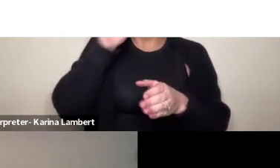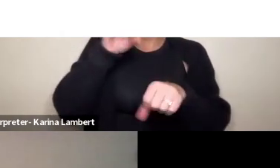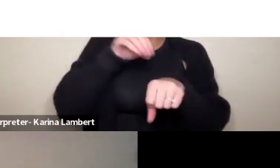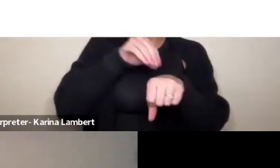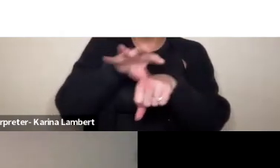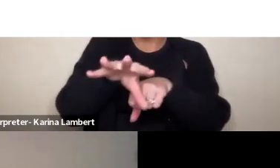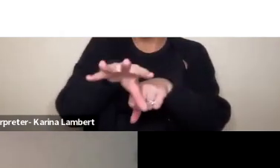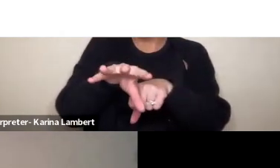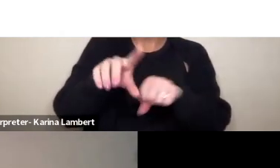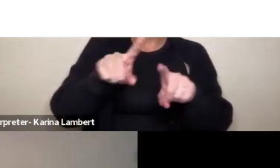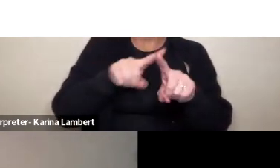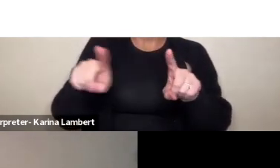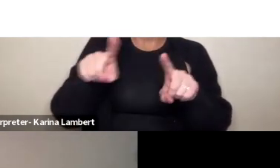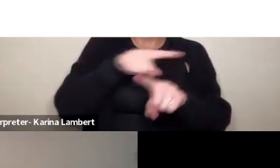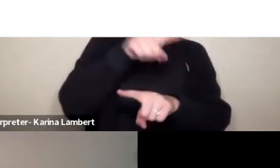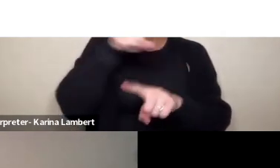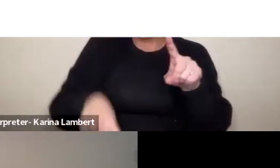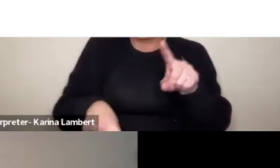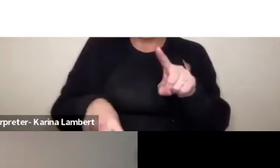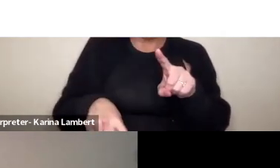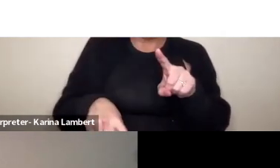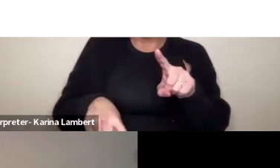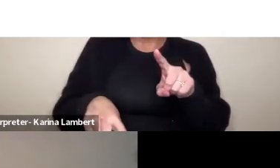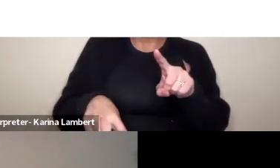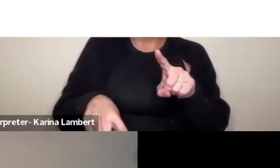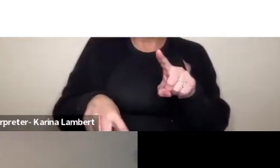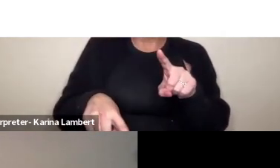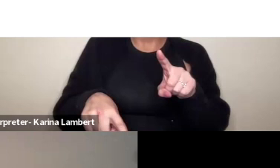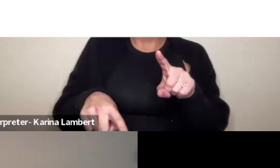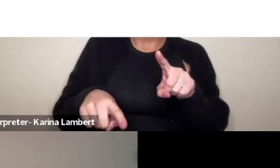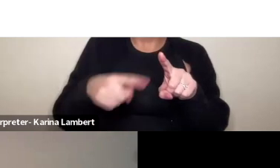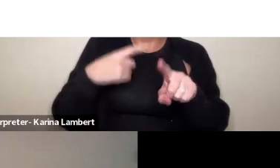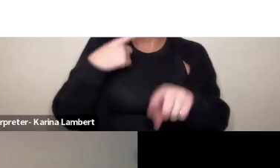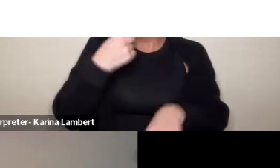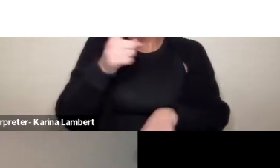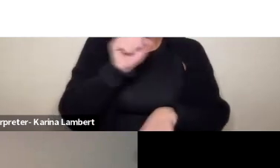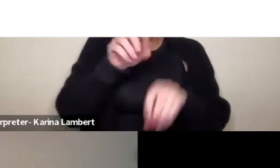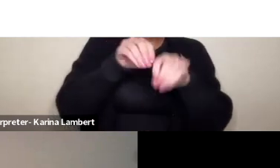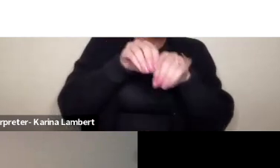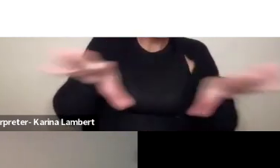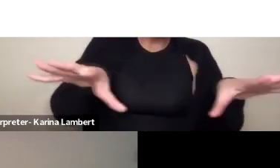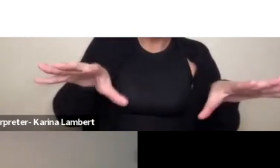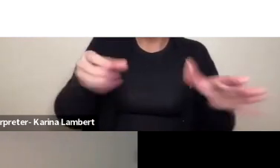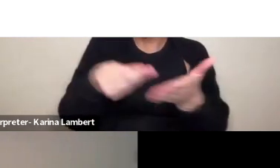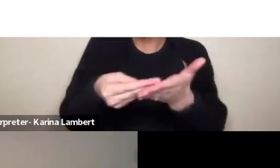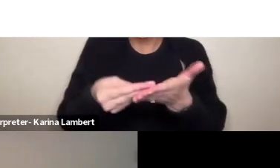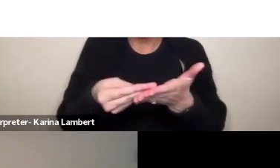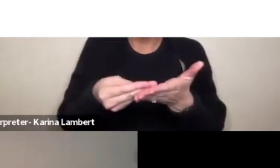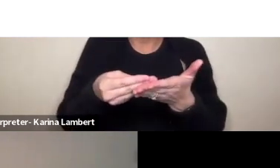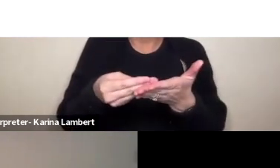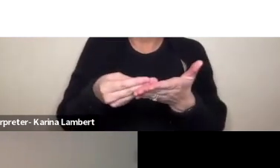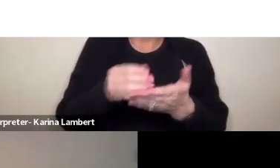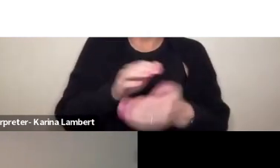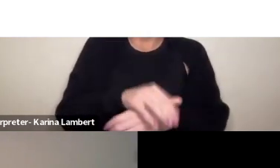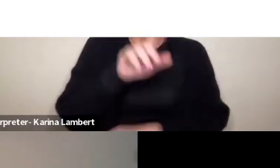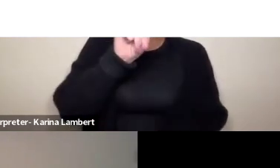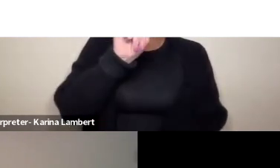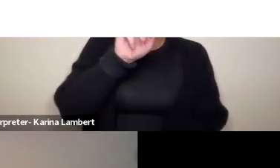they cannot and they do not direct disbursements. The trust